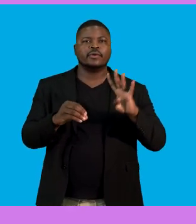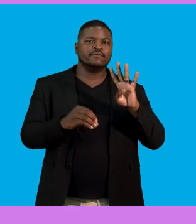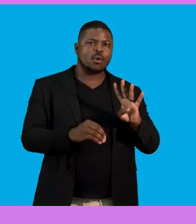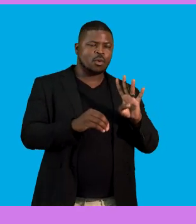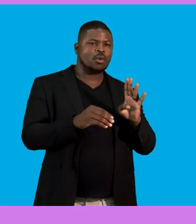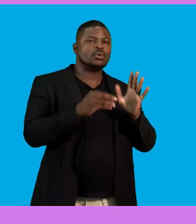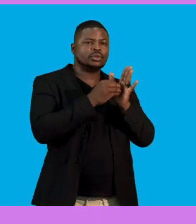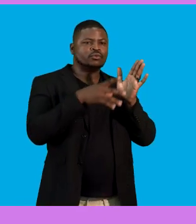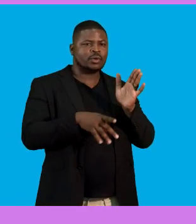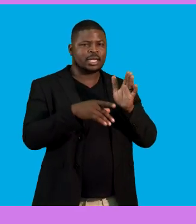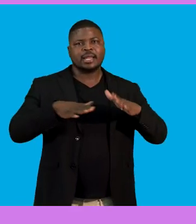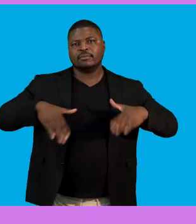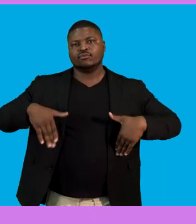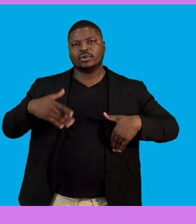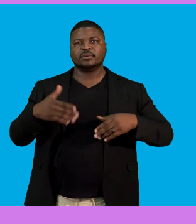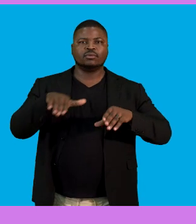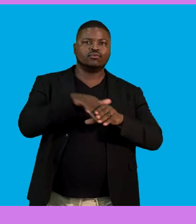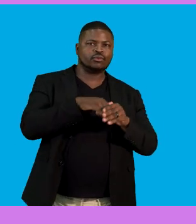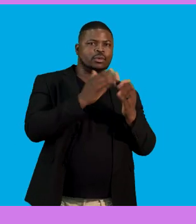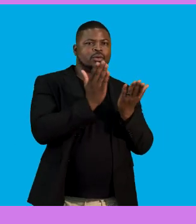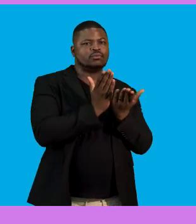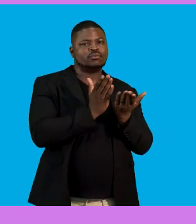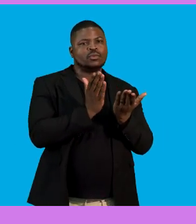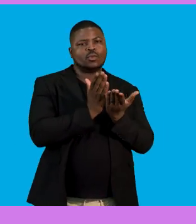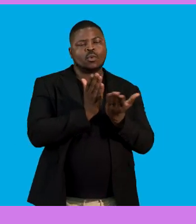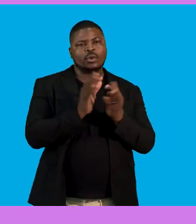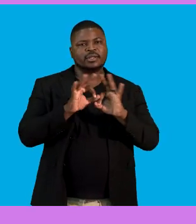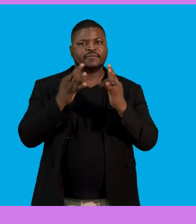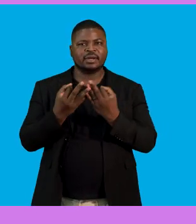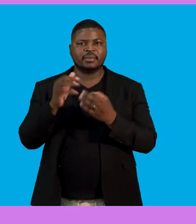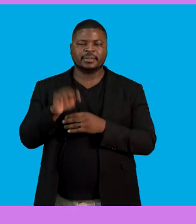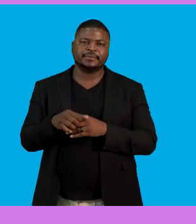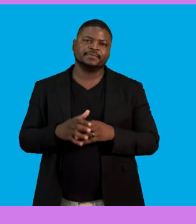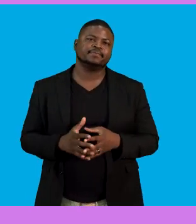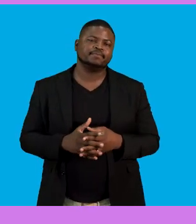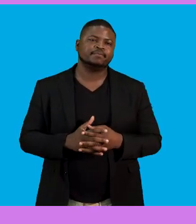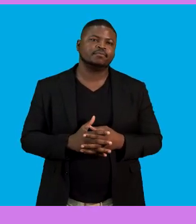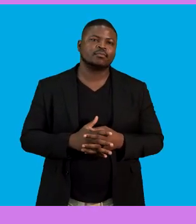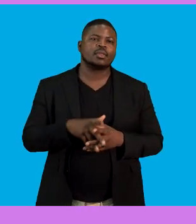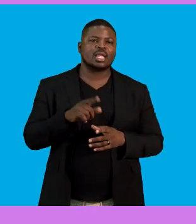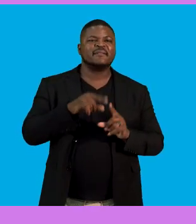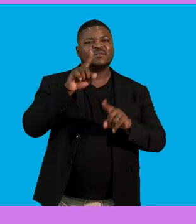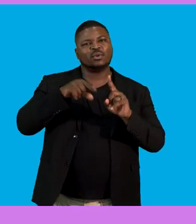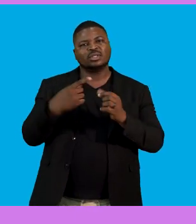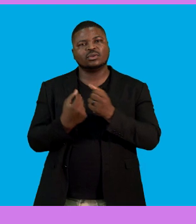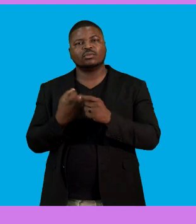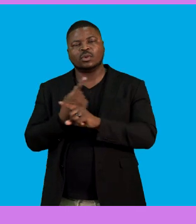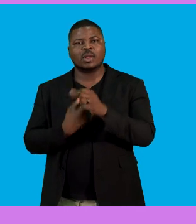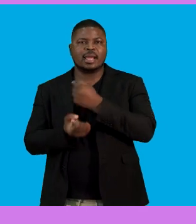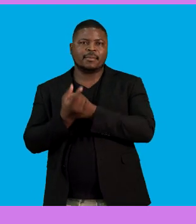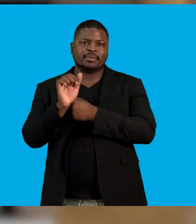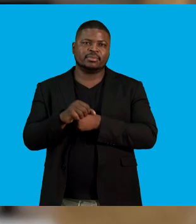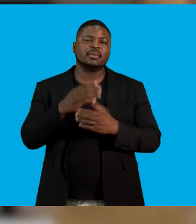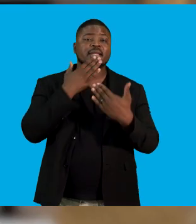children will not yet be in school in this family. Four. So it's going to be four children, which is the